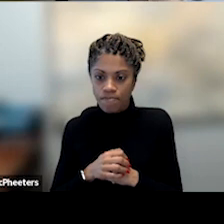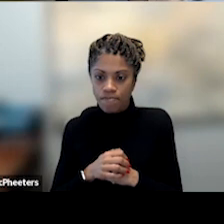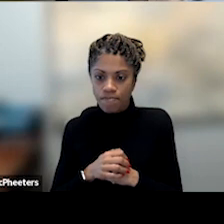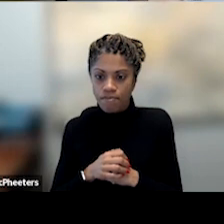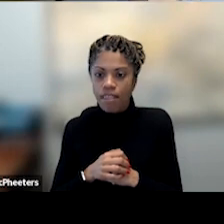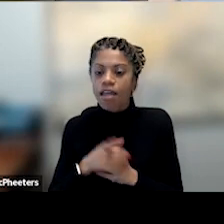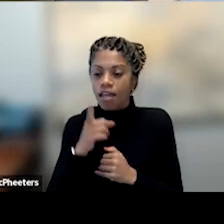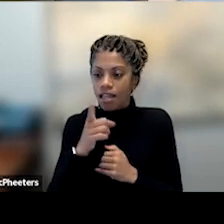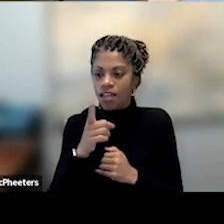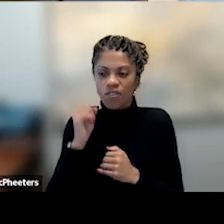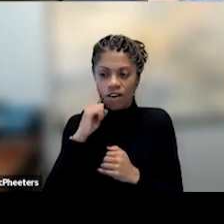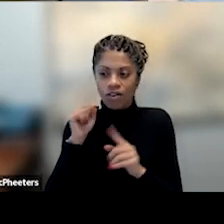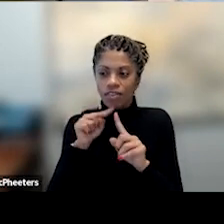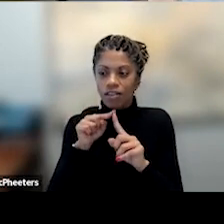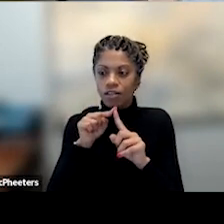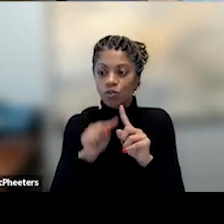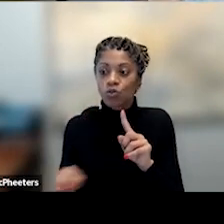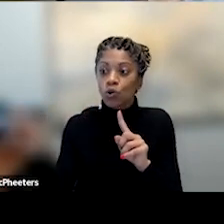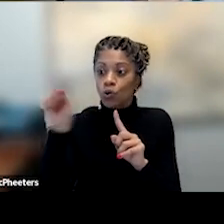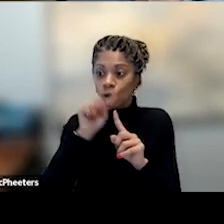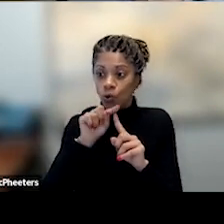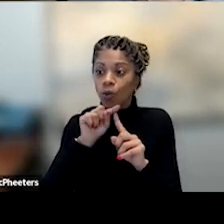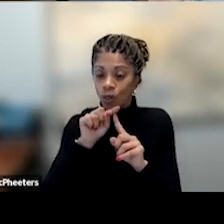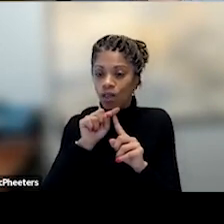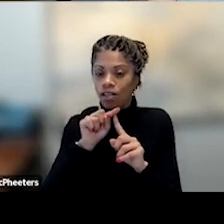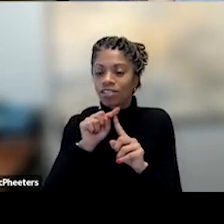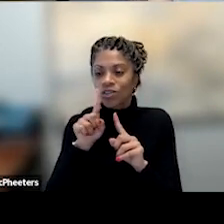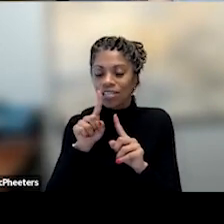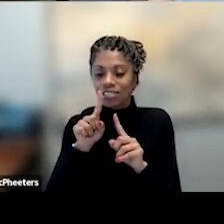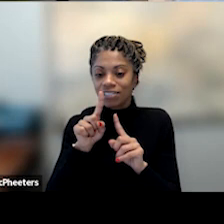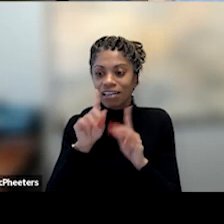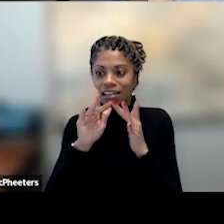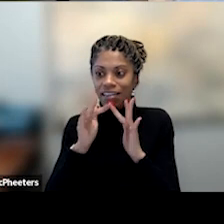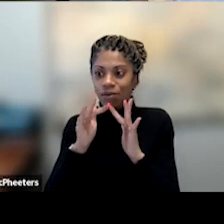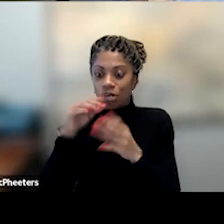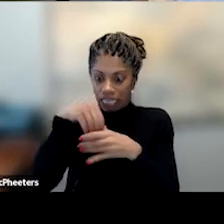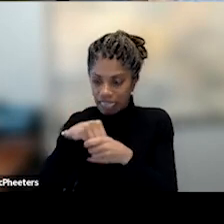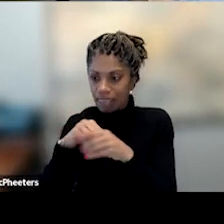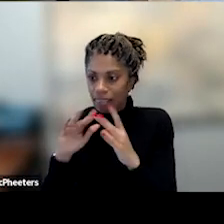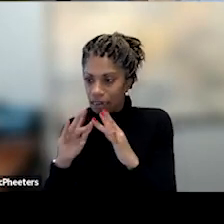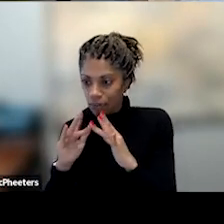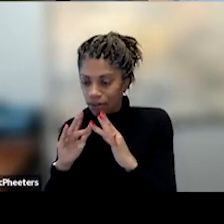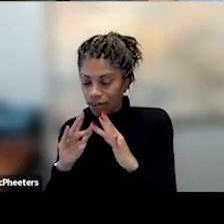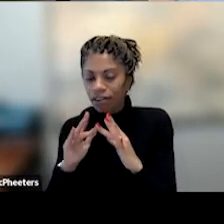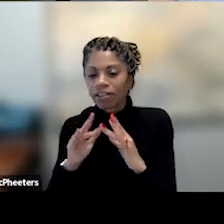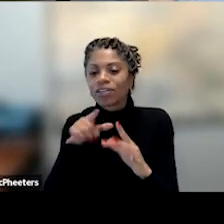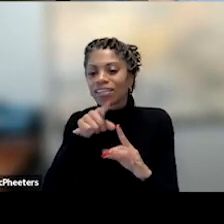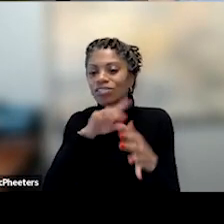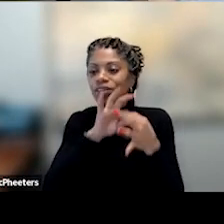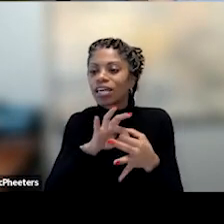Circles, you all have heard this many times before, but it's your network within the network. So circles are organized around job